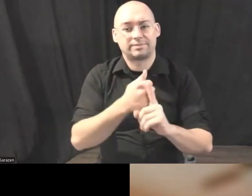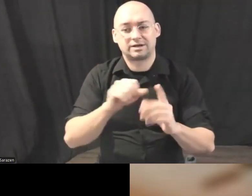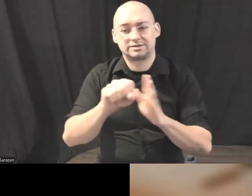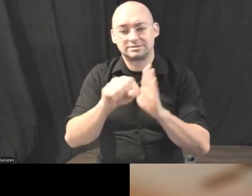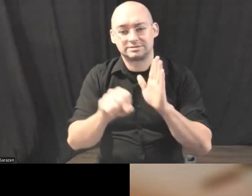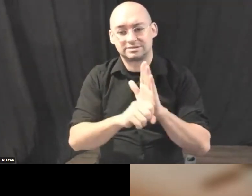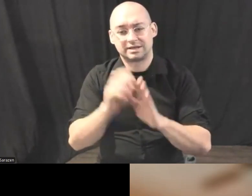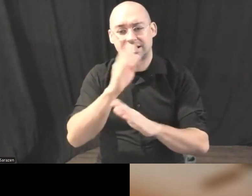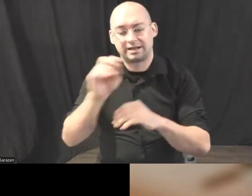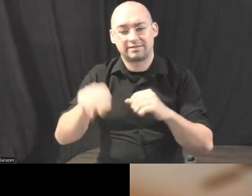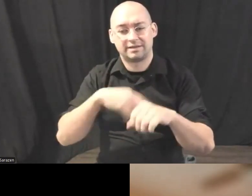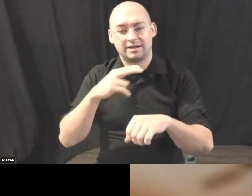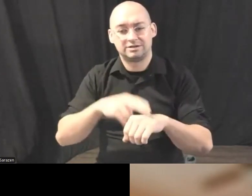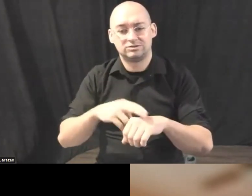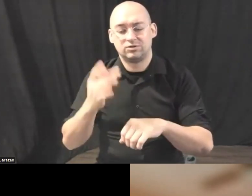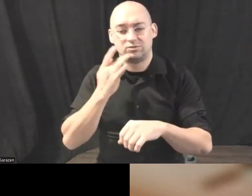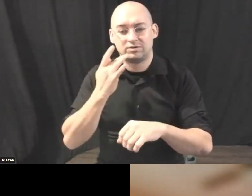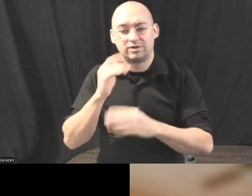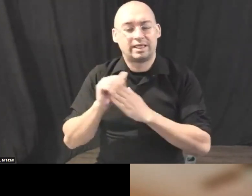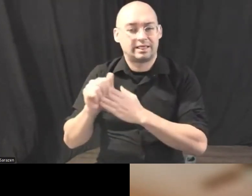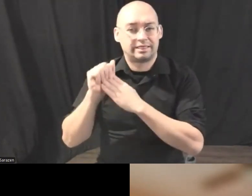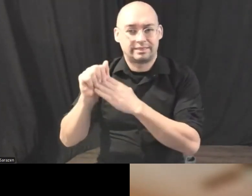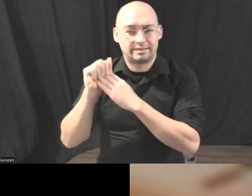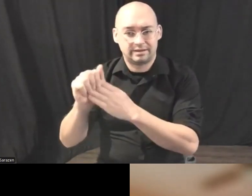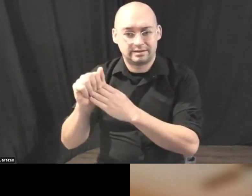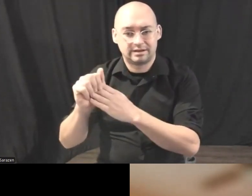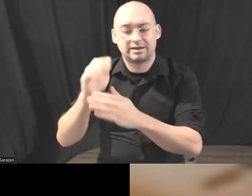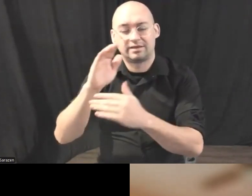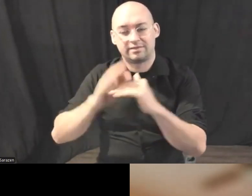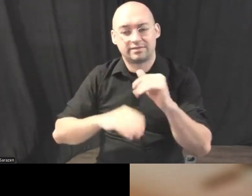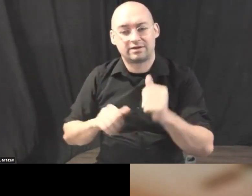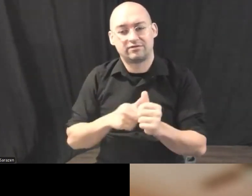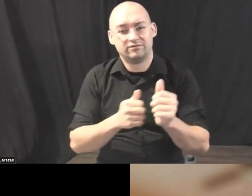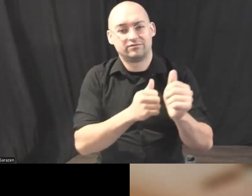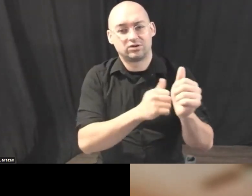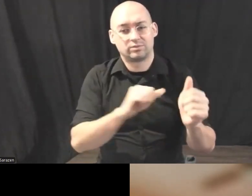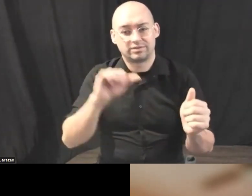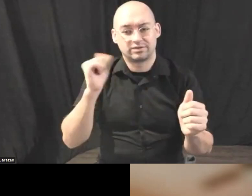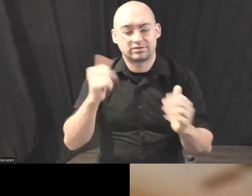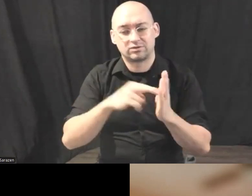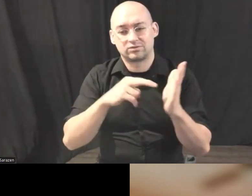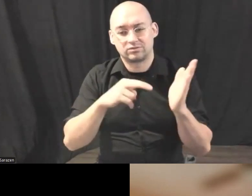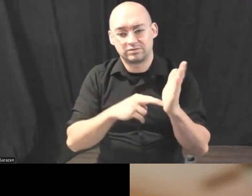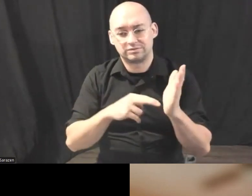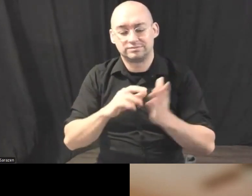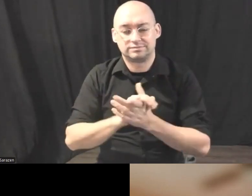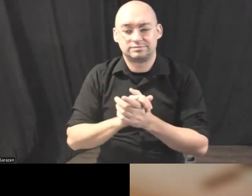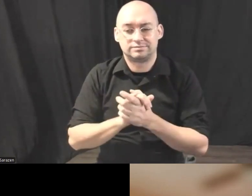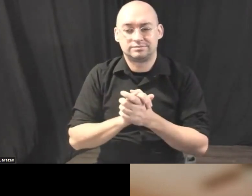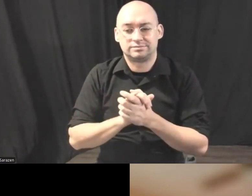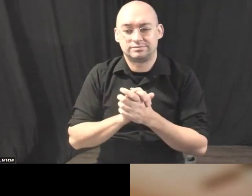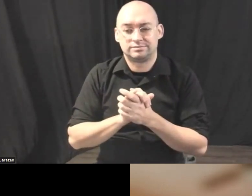nation. We'd rather lead the pack than follow somebody else's rules that just don't cut